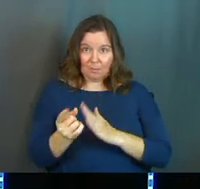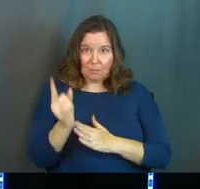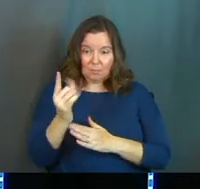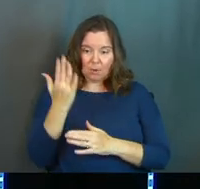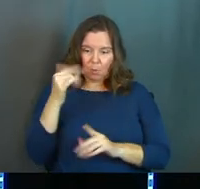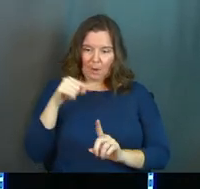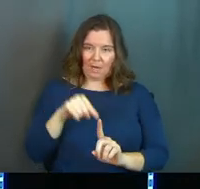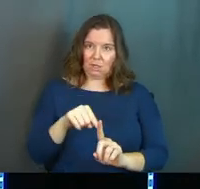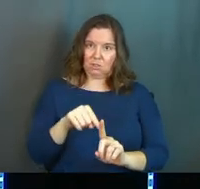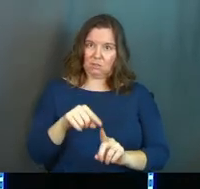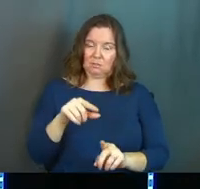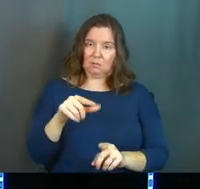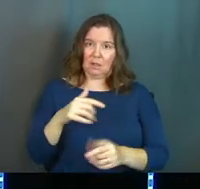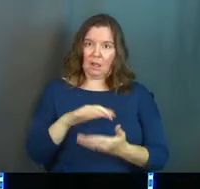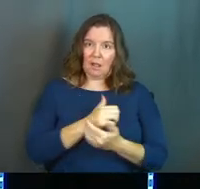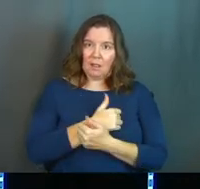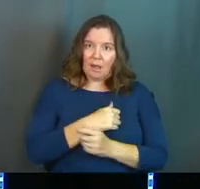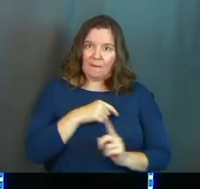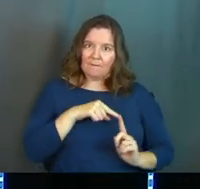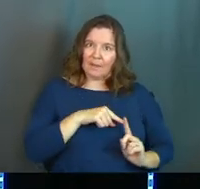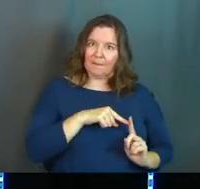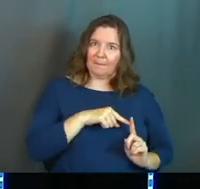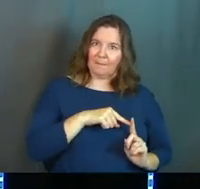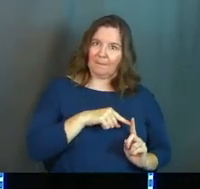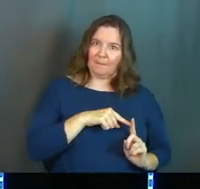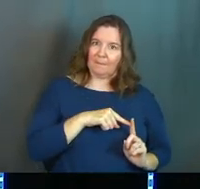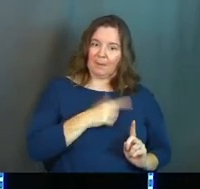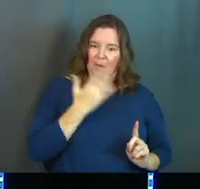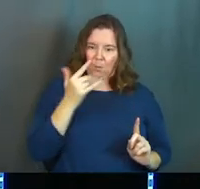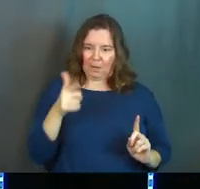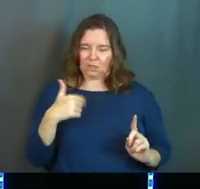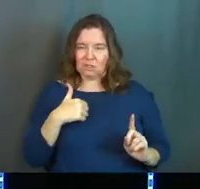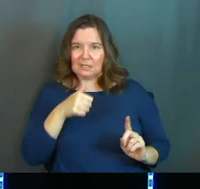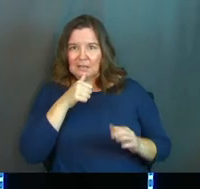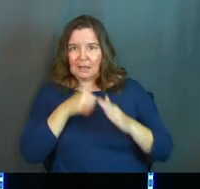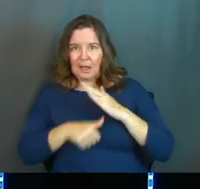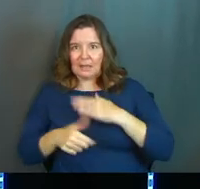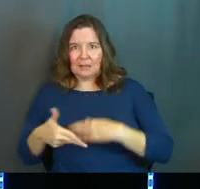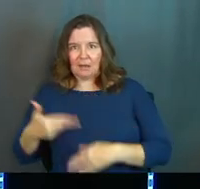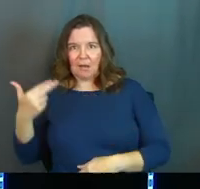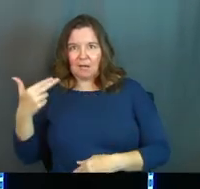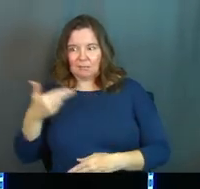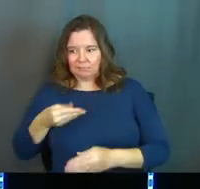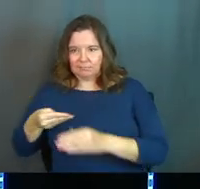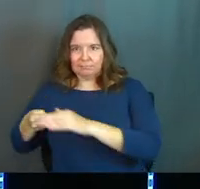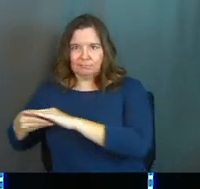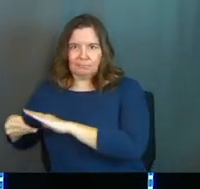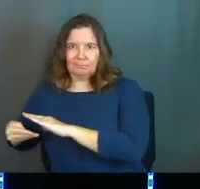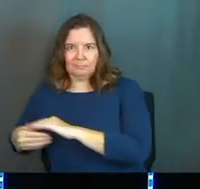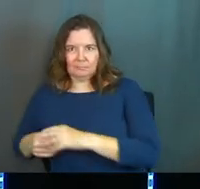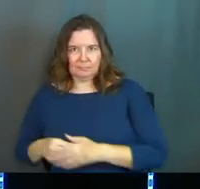And why did she love him? And why did she hide his gun?